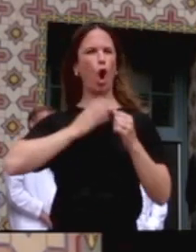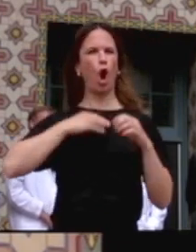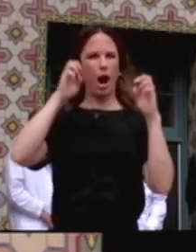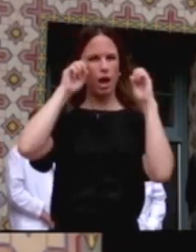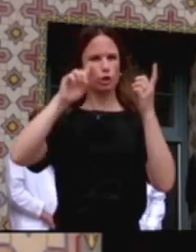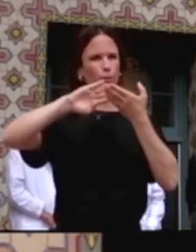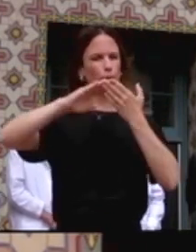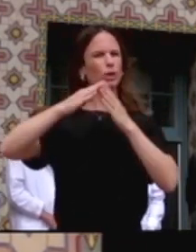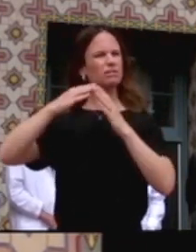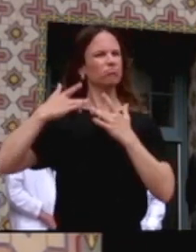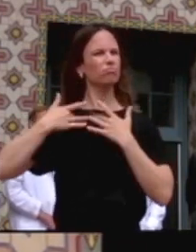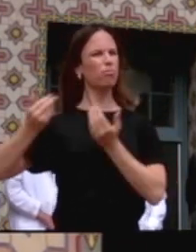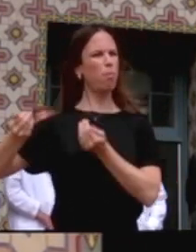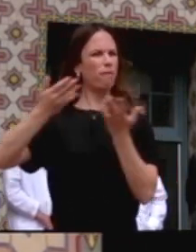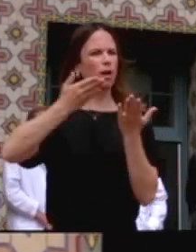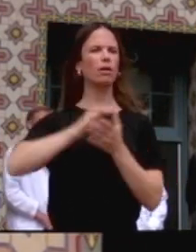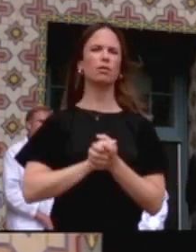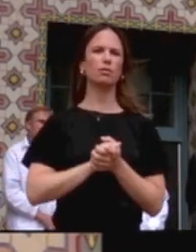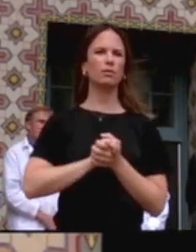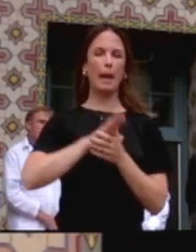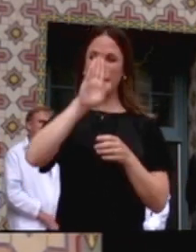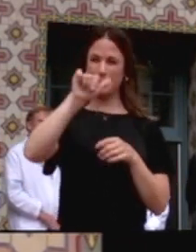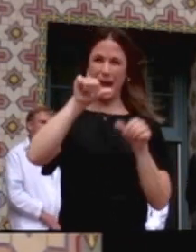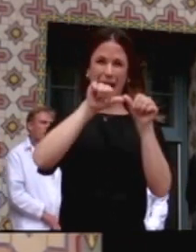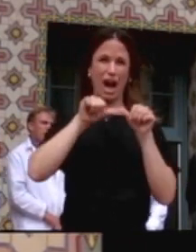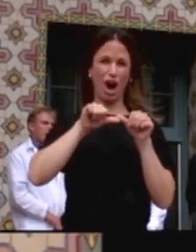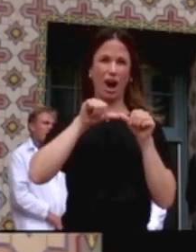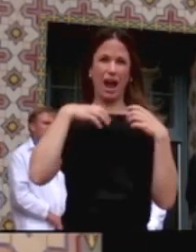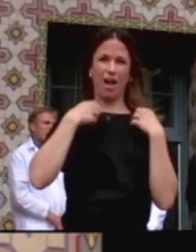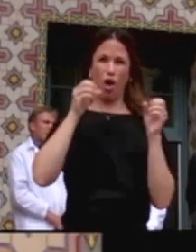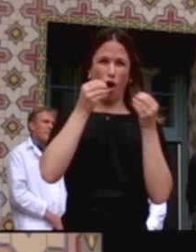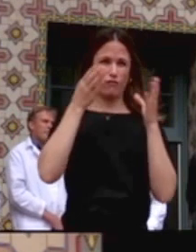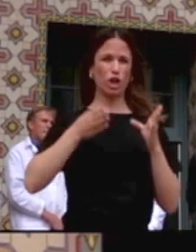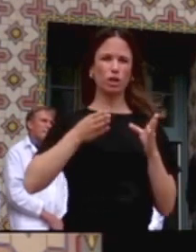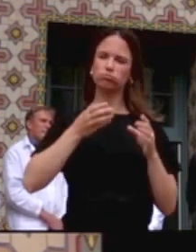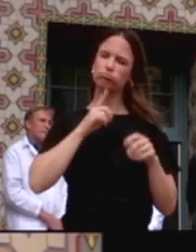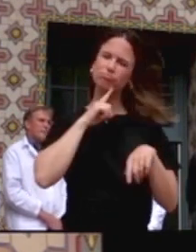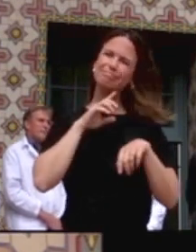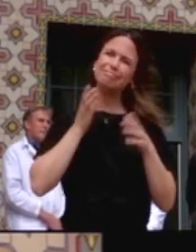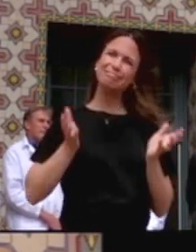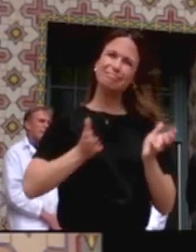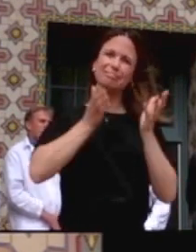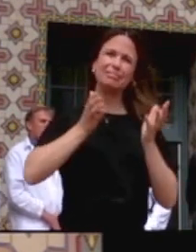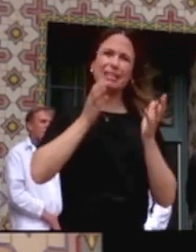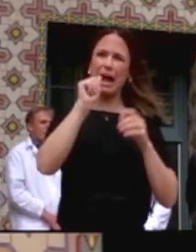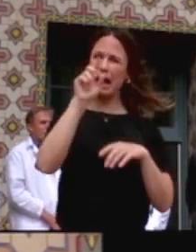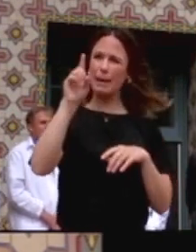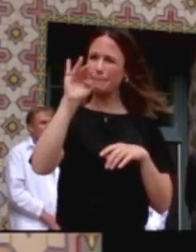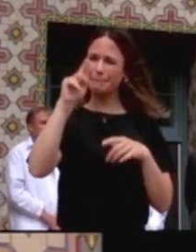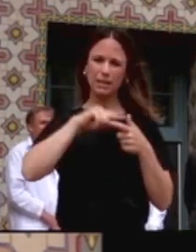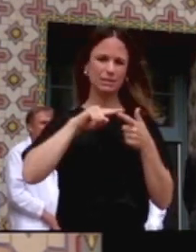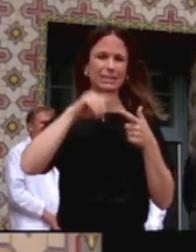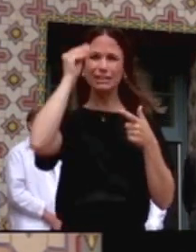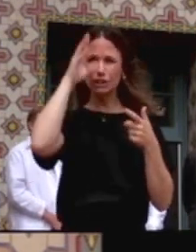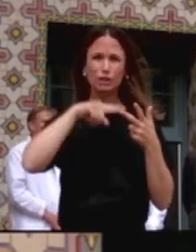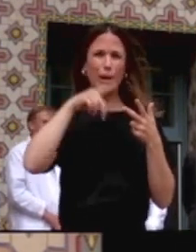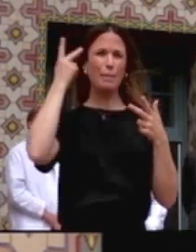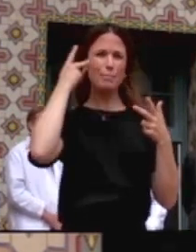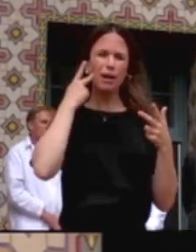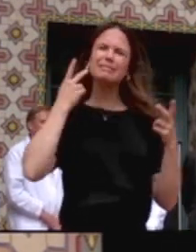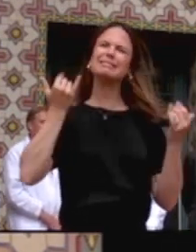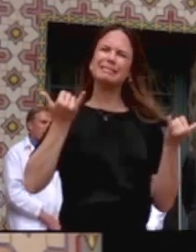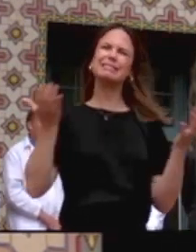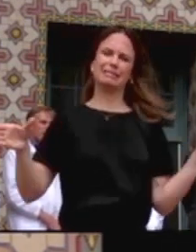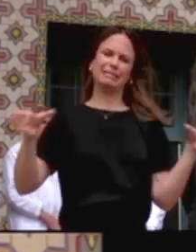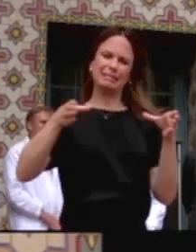educational communities provide. Bay Area health officers urge school administrators, teachers, and parents to work together now